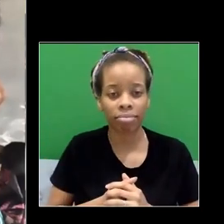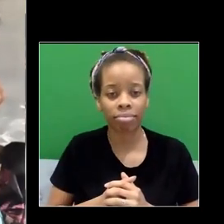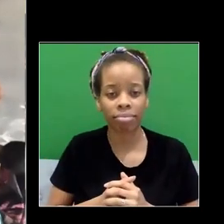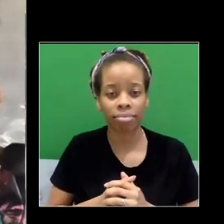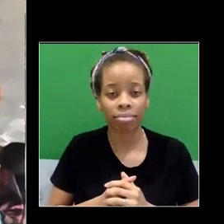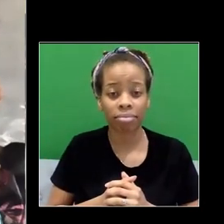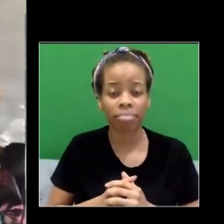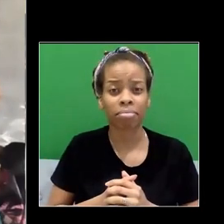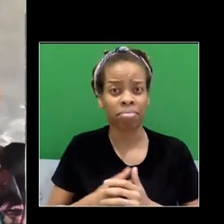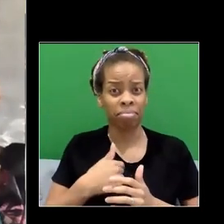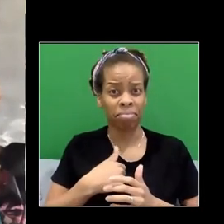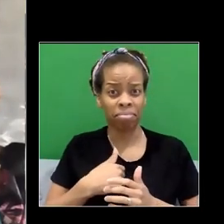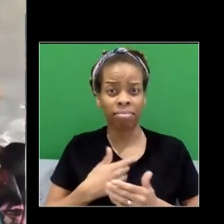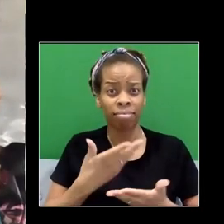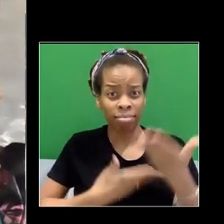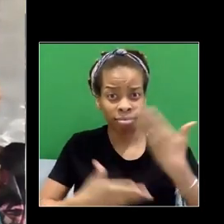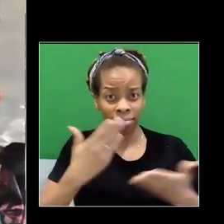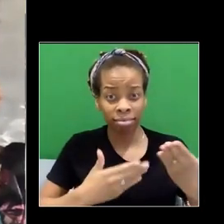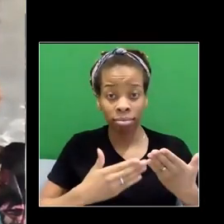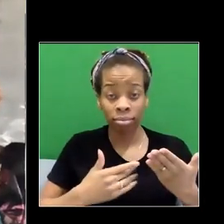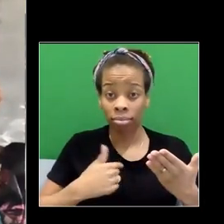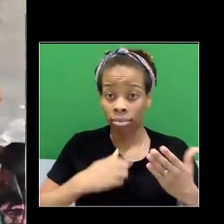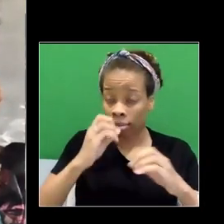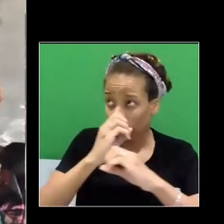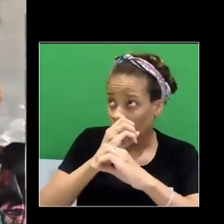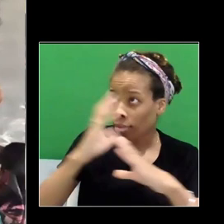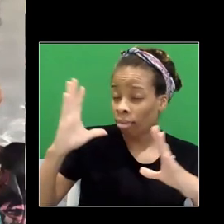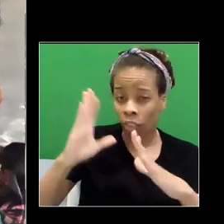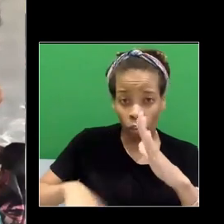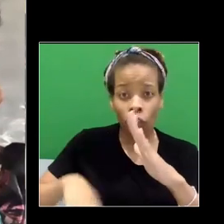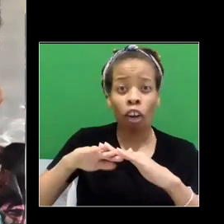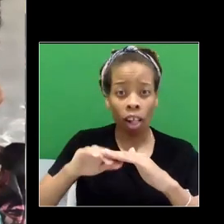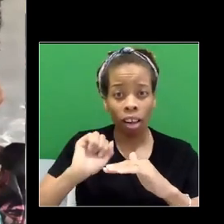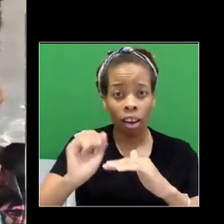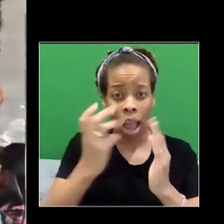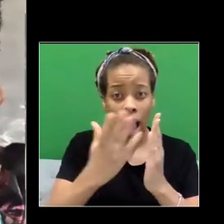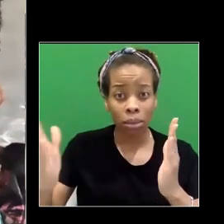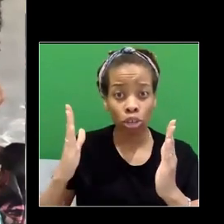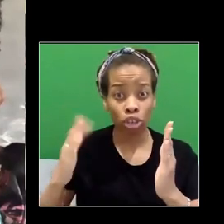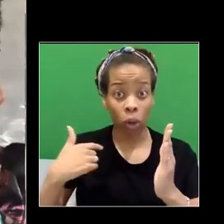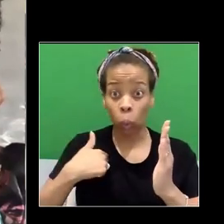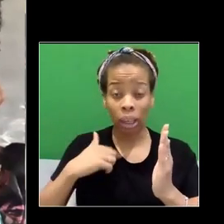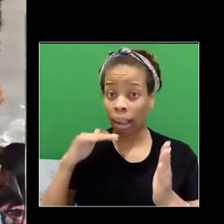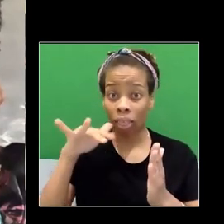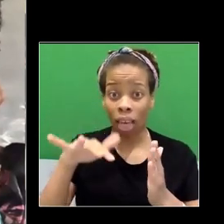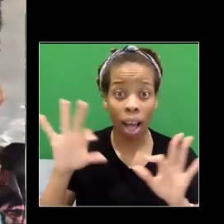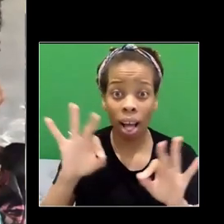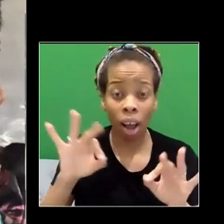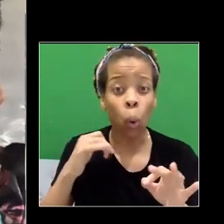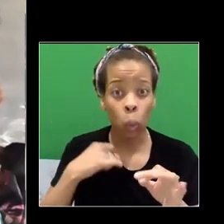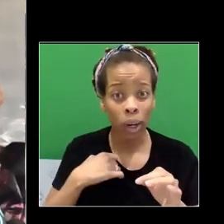live for us, even whilst we're all engaging from home. And you talked